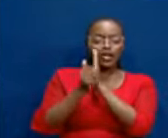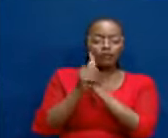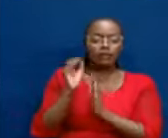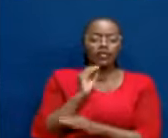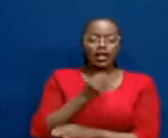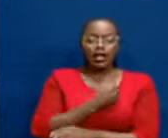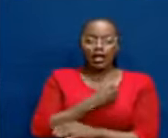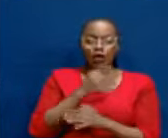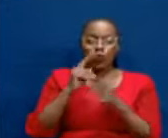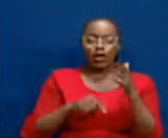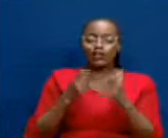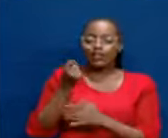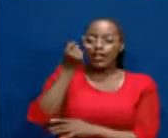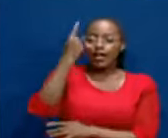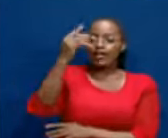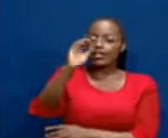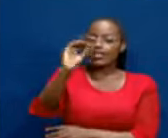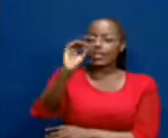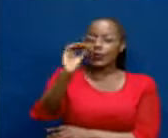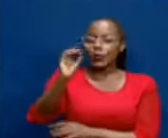is they misunderstand the whole